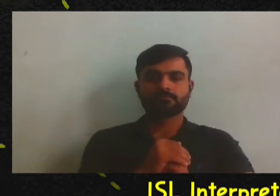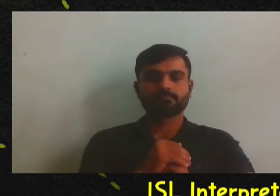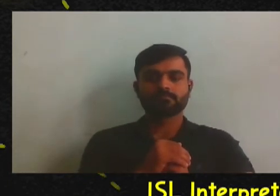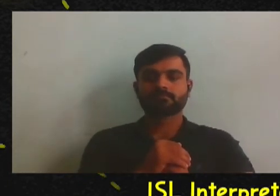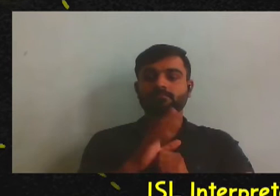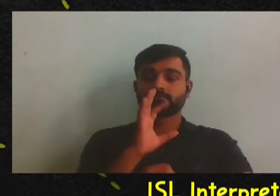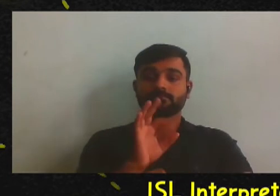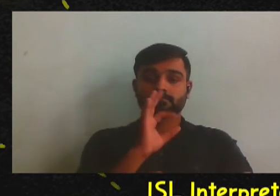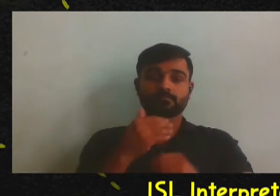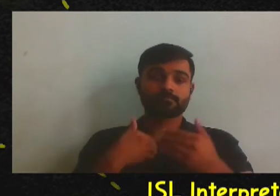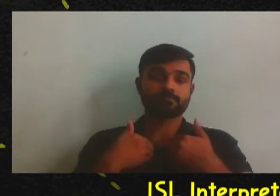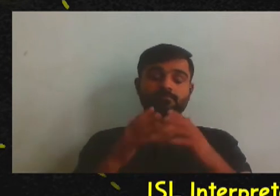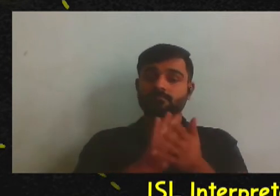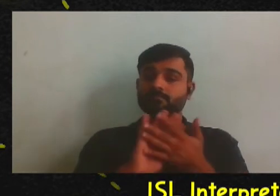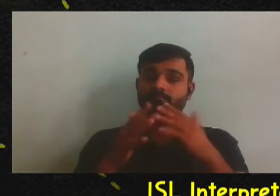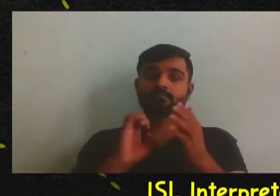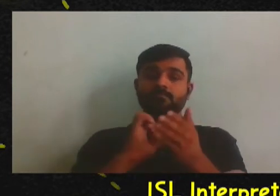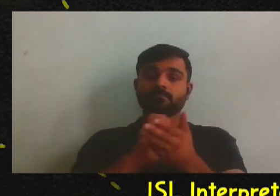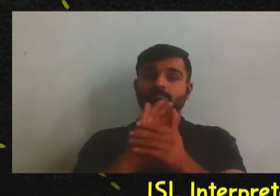Sure. I think in terms of chatbot,